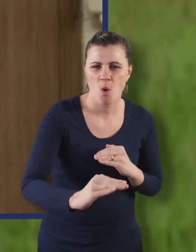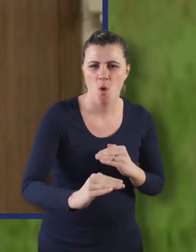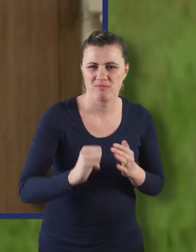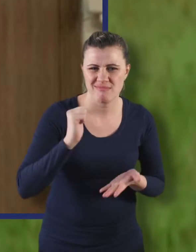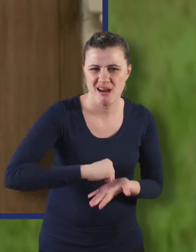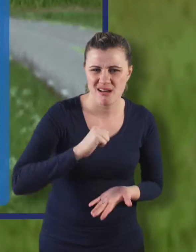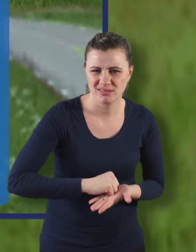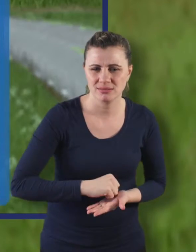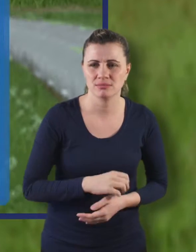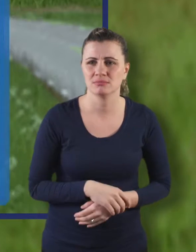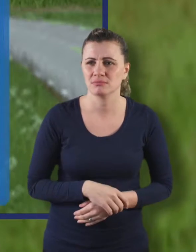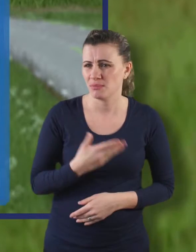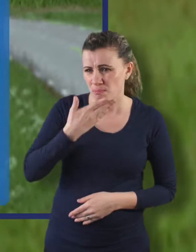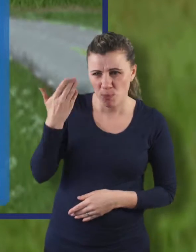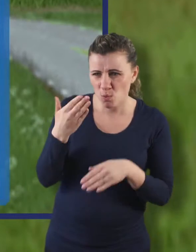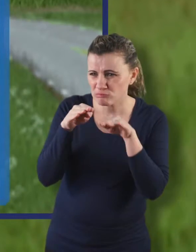As with the concrete floor.